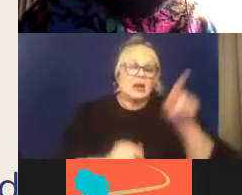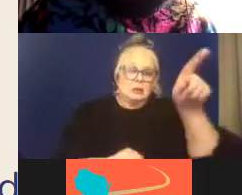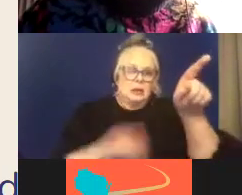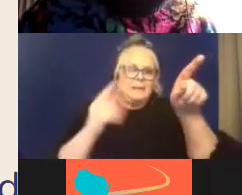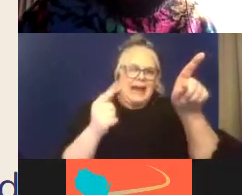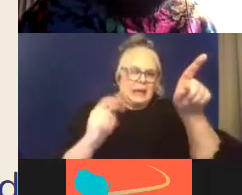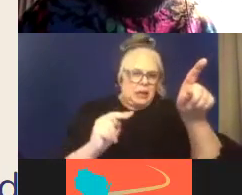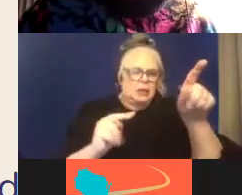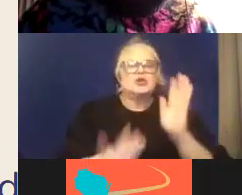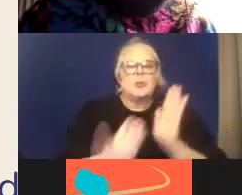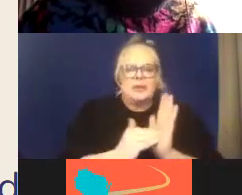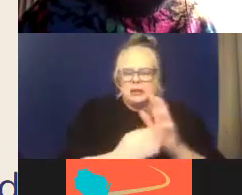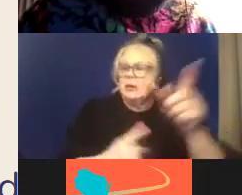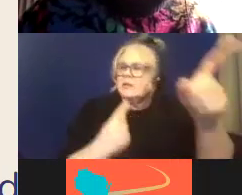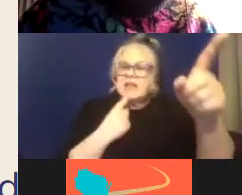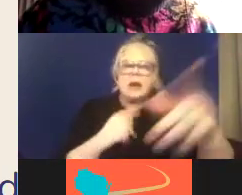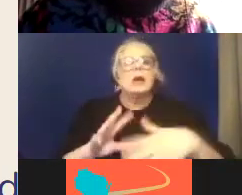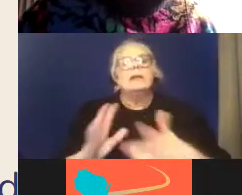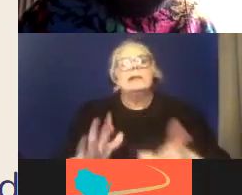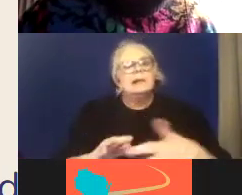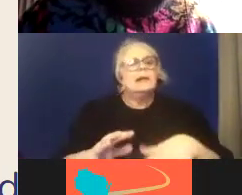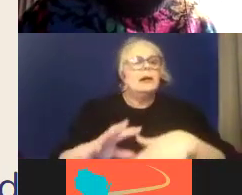be re-traumatizing.